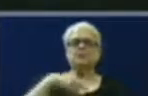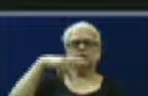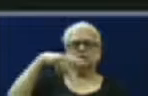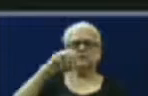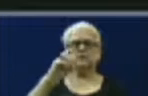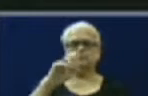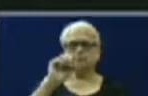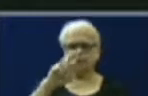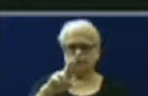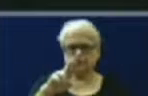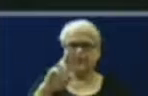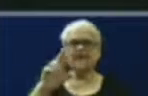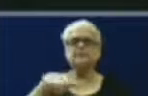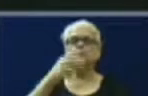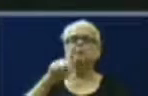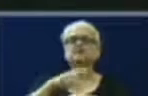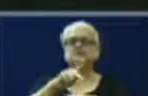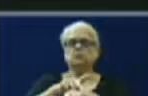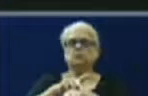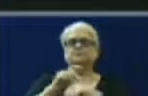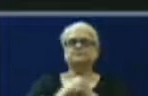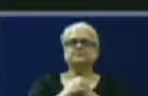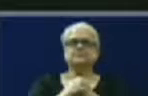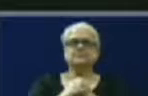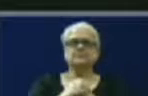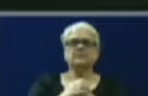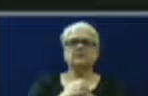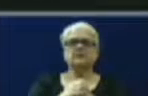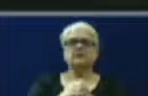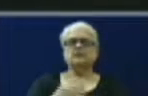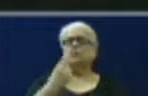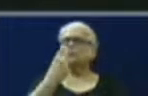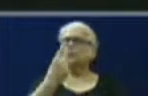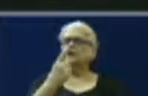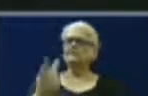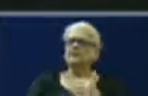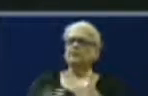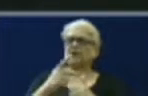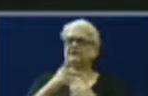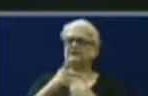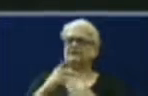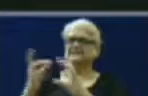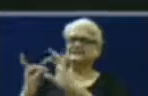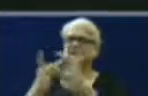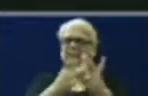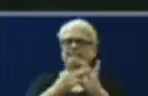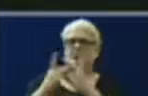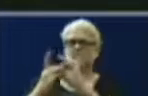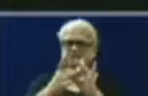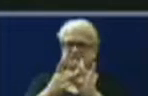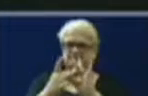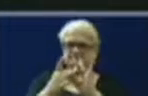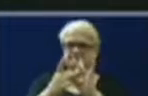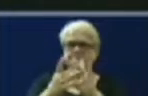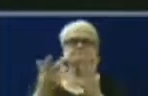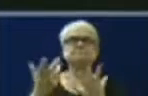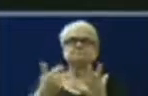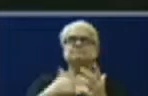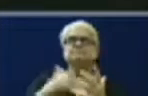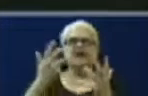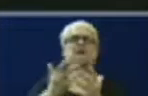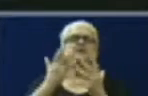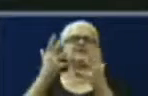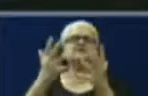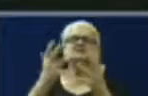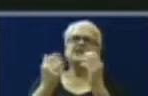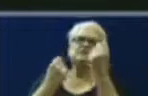Principal Vanita Bembo. One of our strategic priorities is collaboration, And I want to give a shout out to the